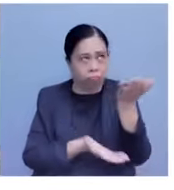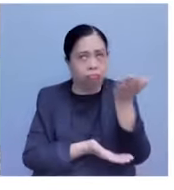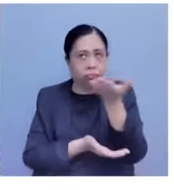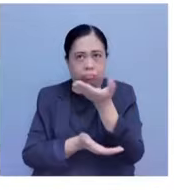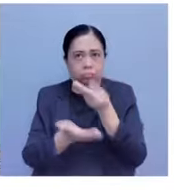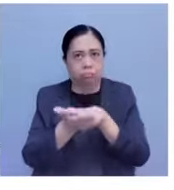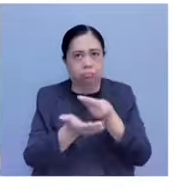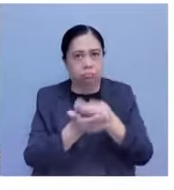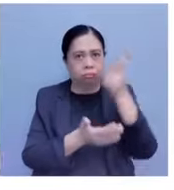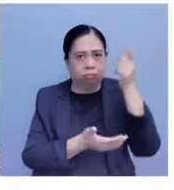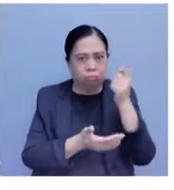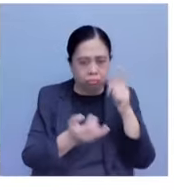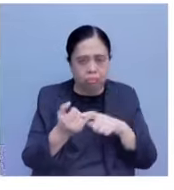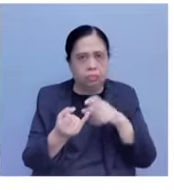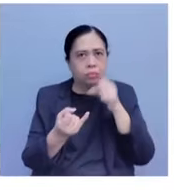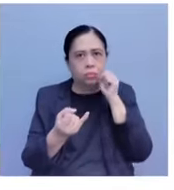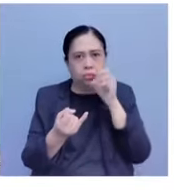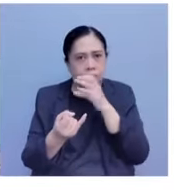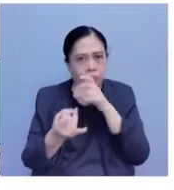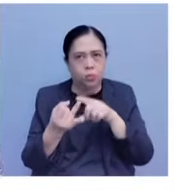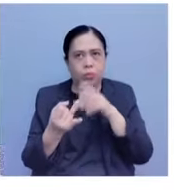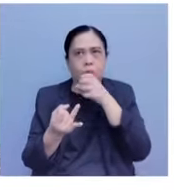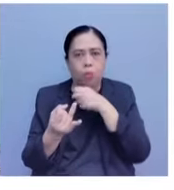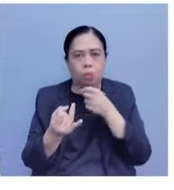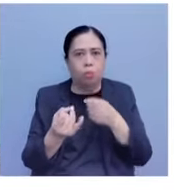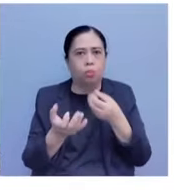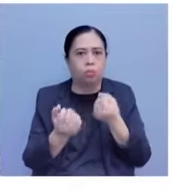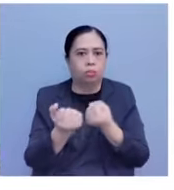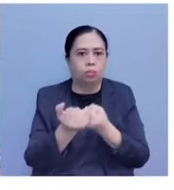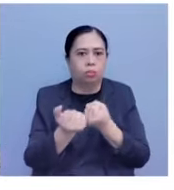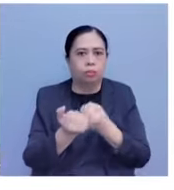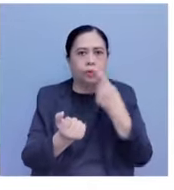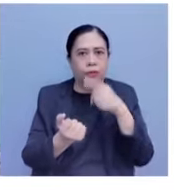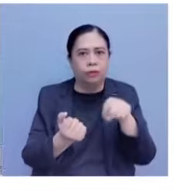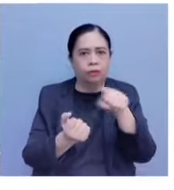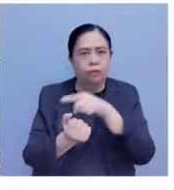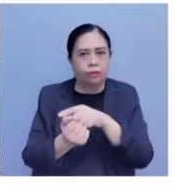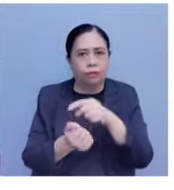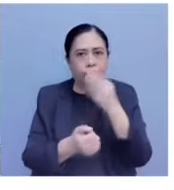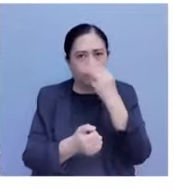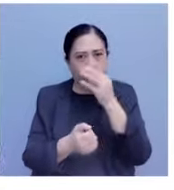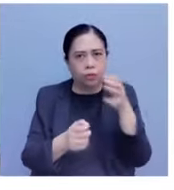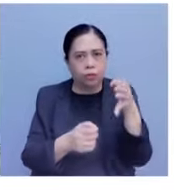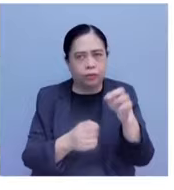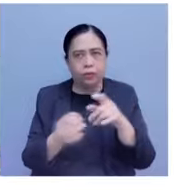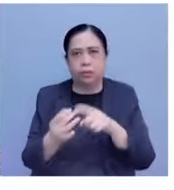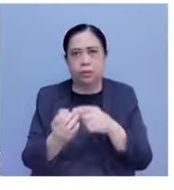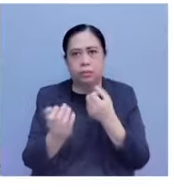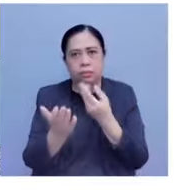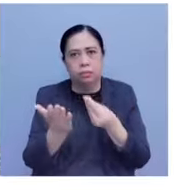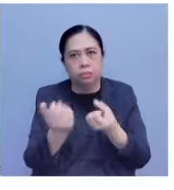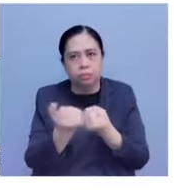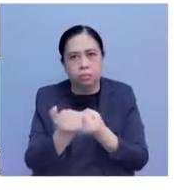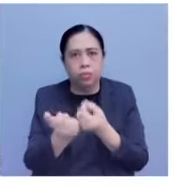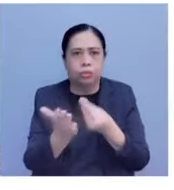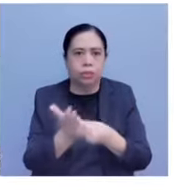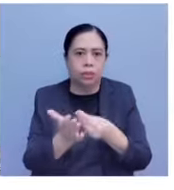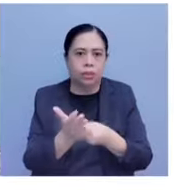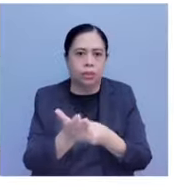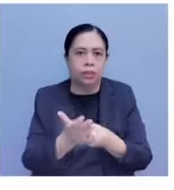social pension for the elderly, ayuda for the fish in Mindoro, ayuda for the